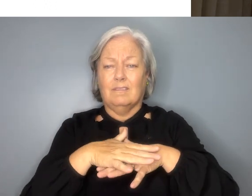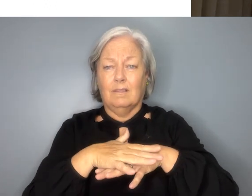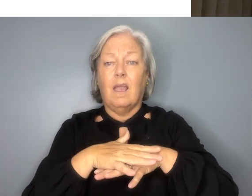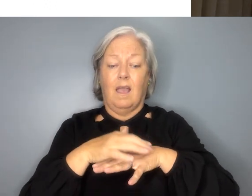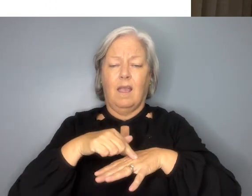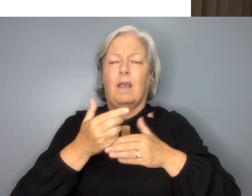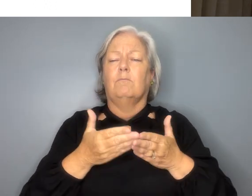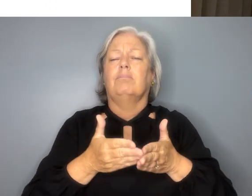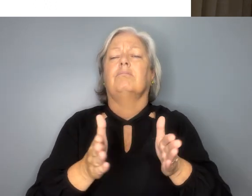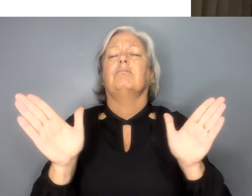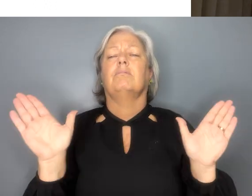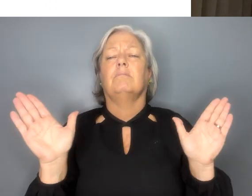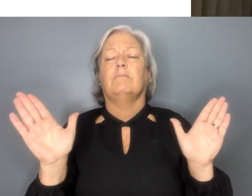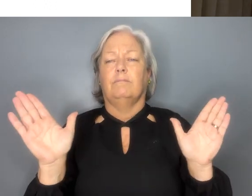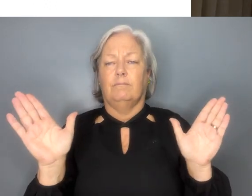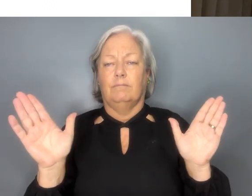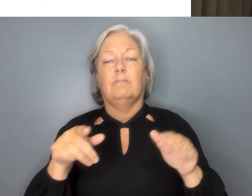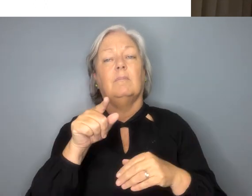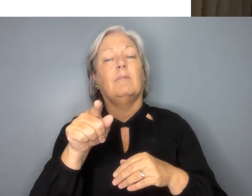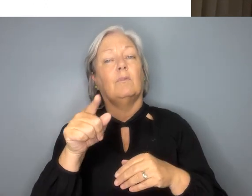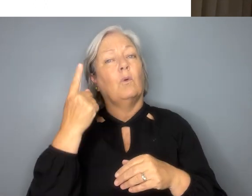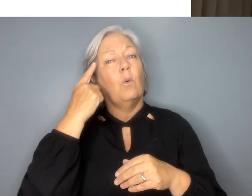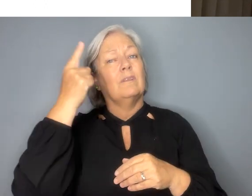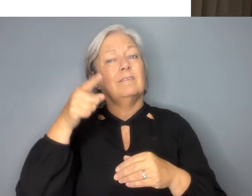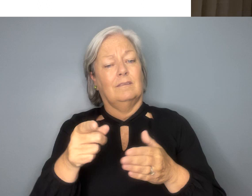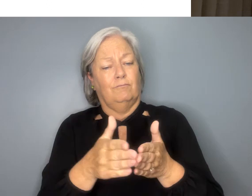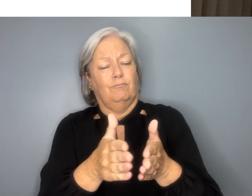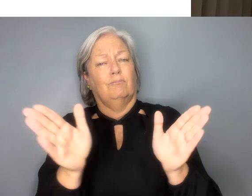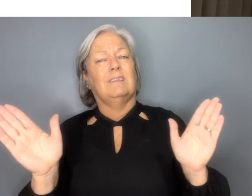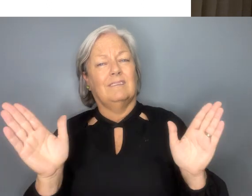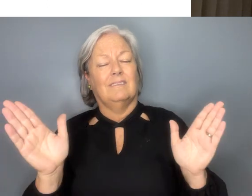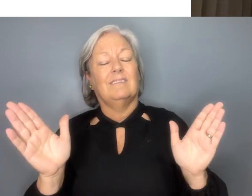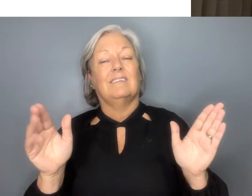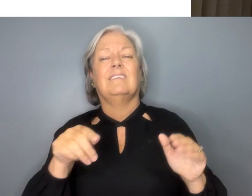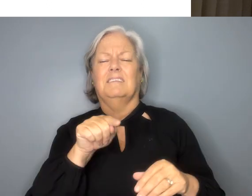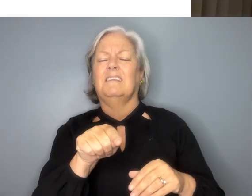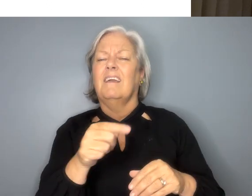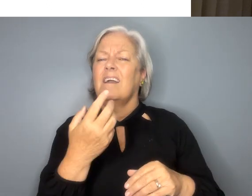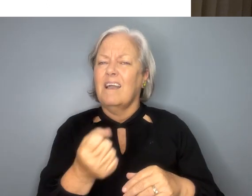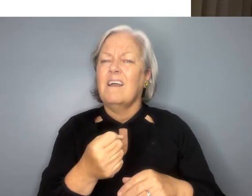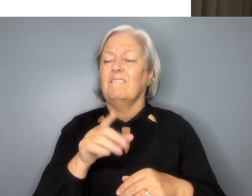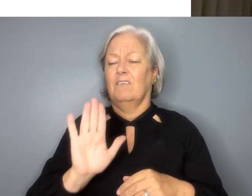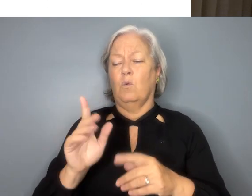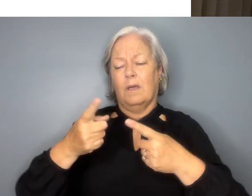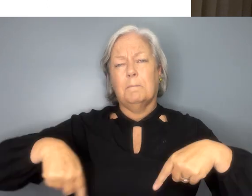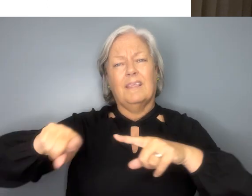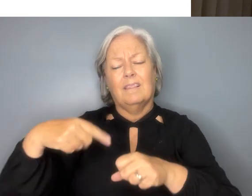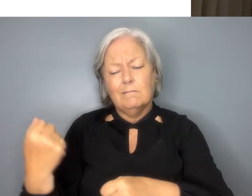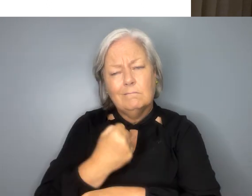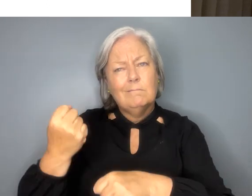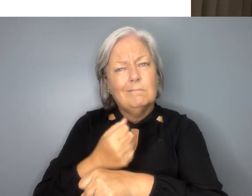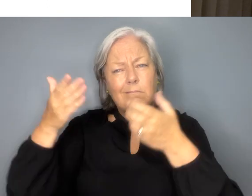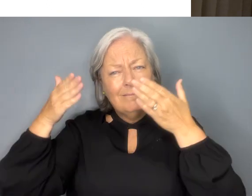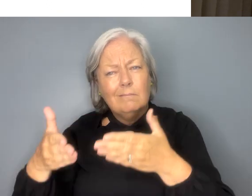intersectionality broadly. The broad concept of intersectionality is reflected within the work of the